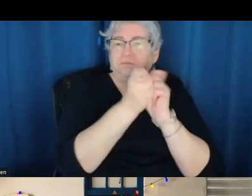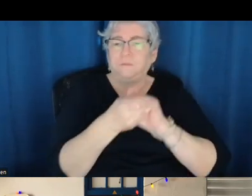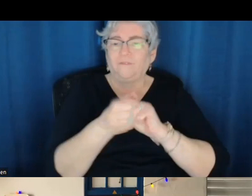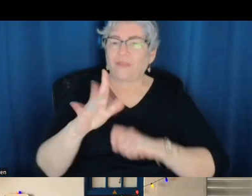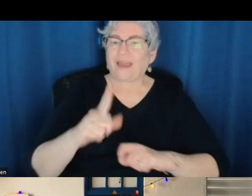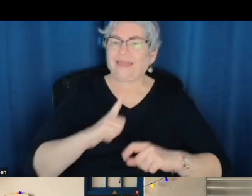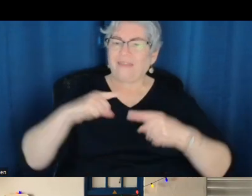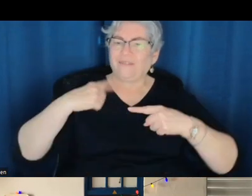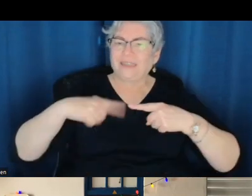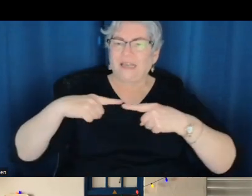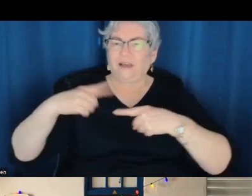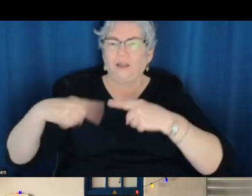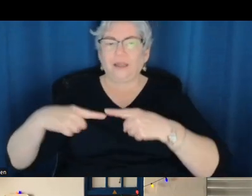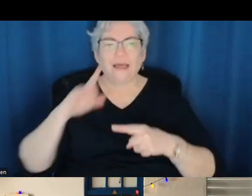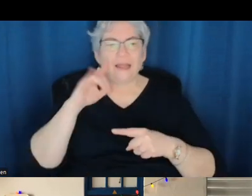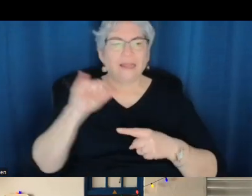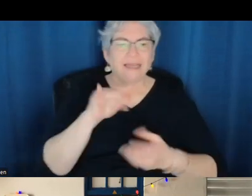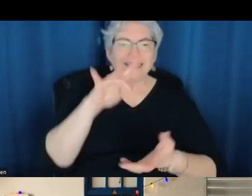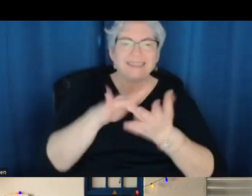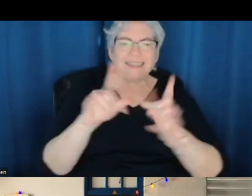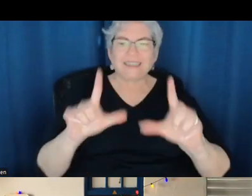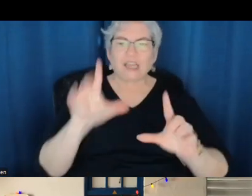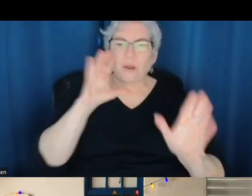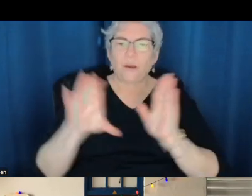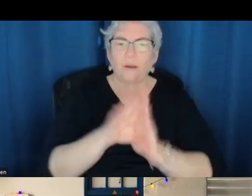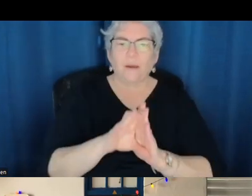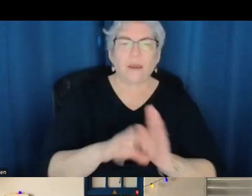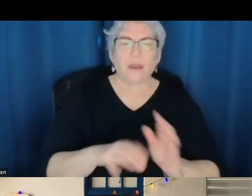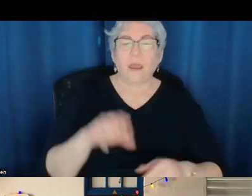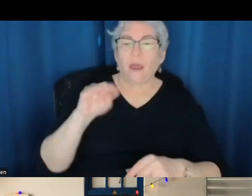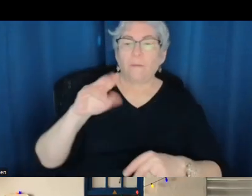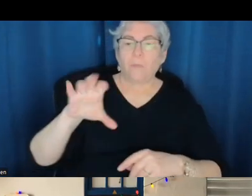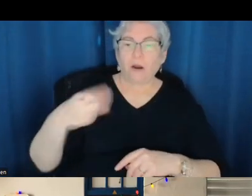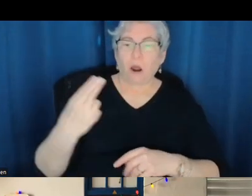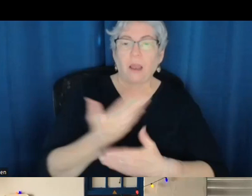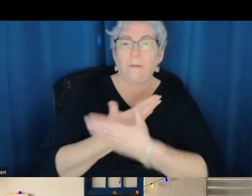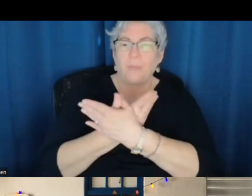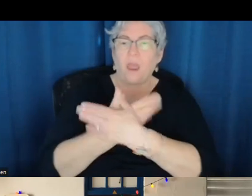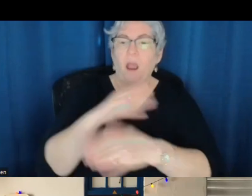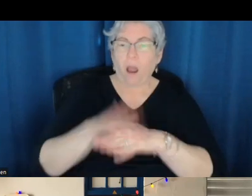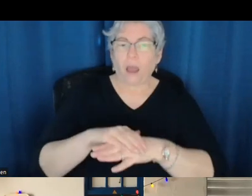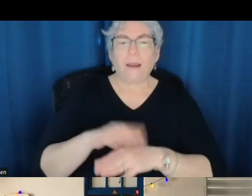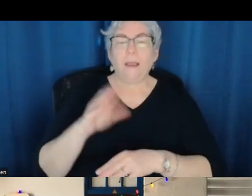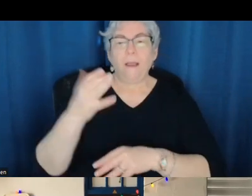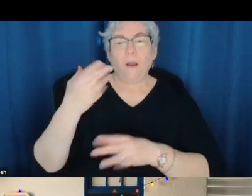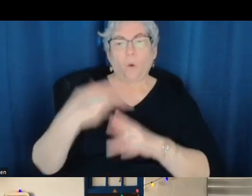life cycles, like the center photo of a monarch caterpillar on butterfly milkweed.